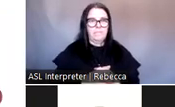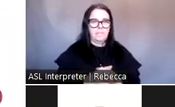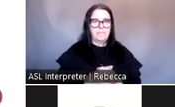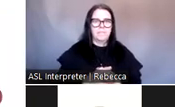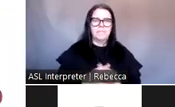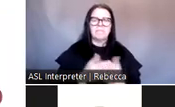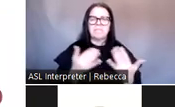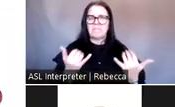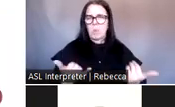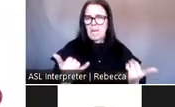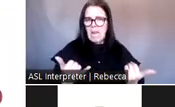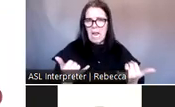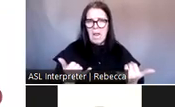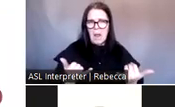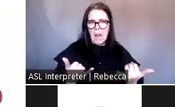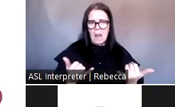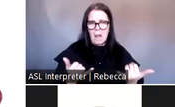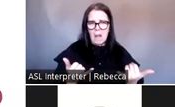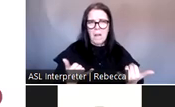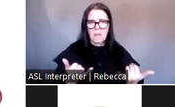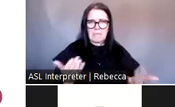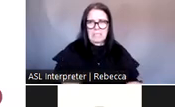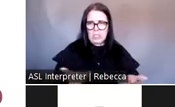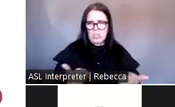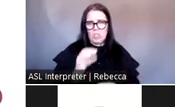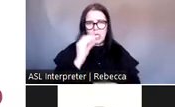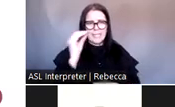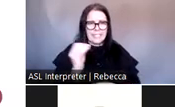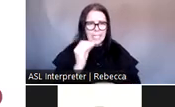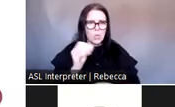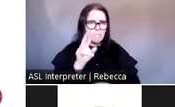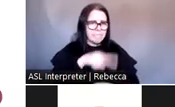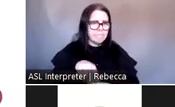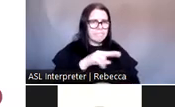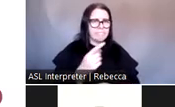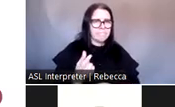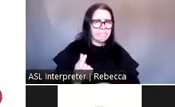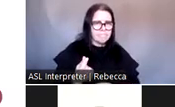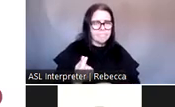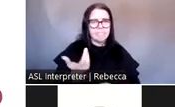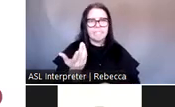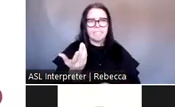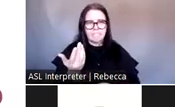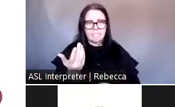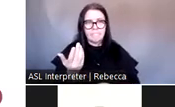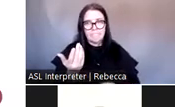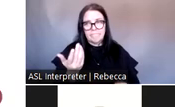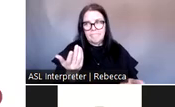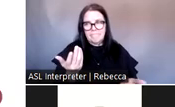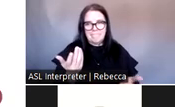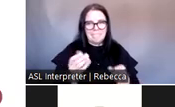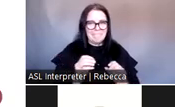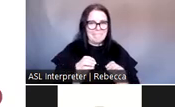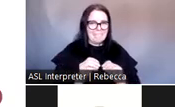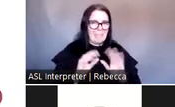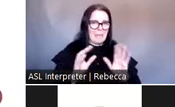So let's just take a quick look at our backyard again, just around some things that are happening in our colleges, since LBS is delivered